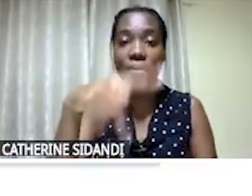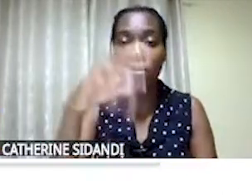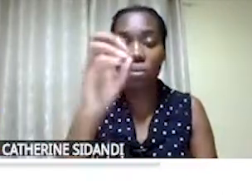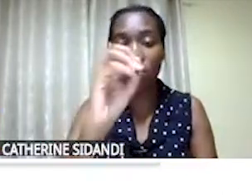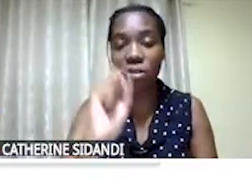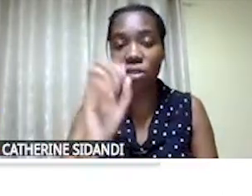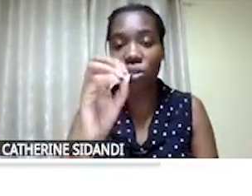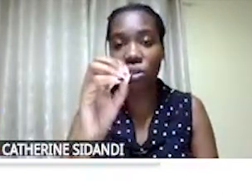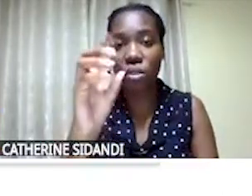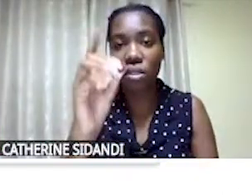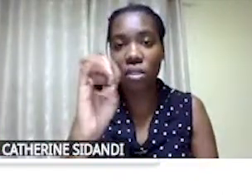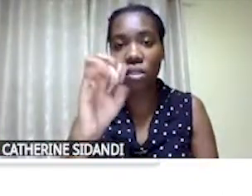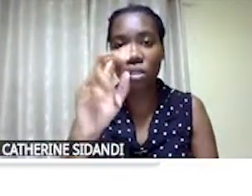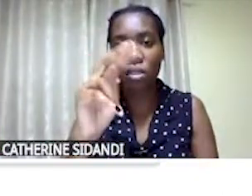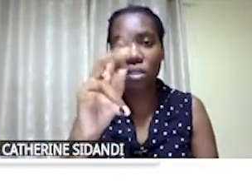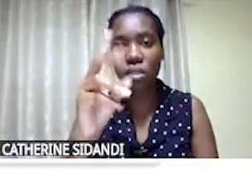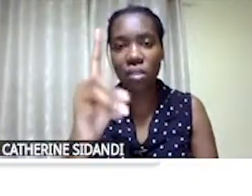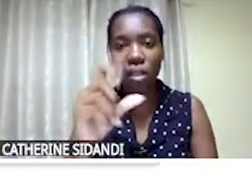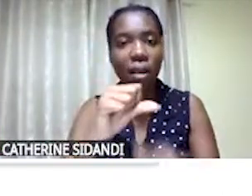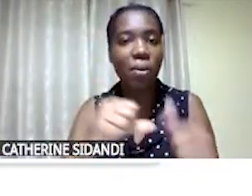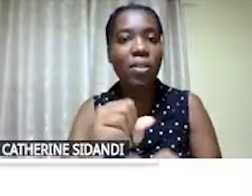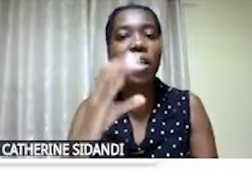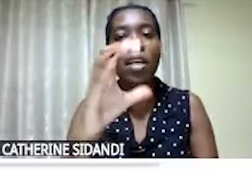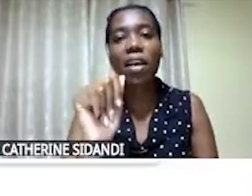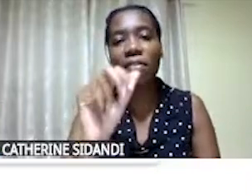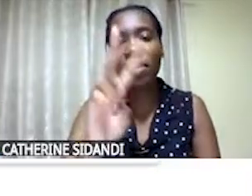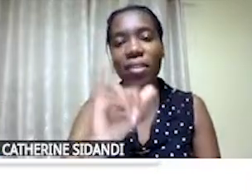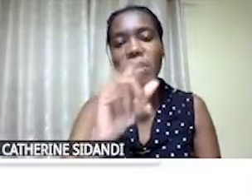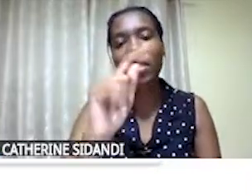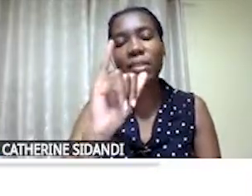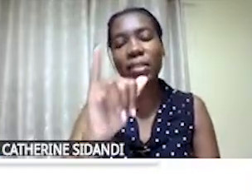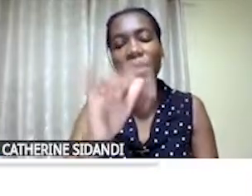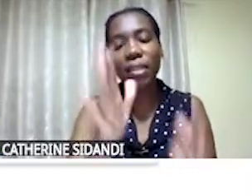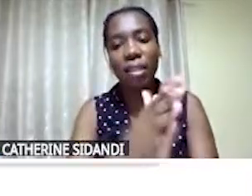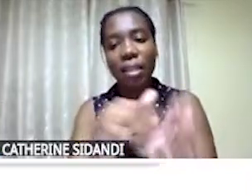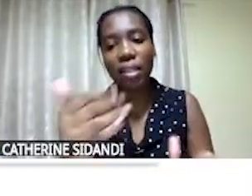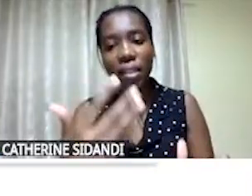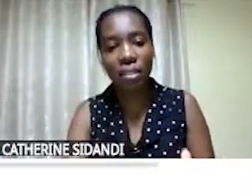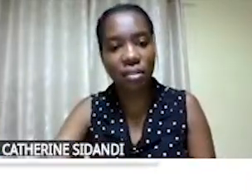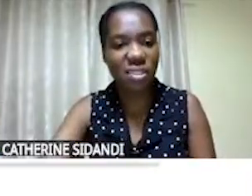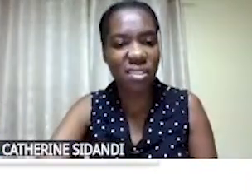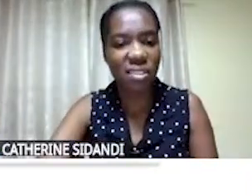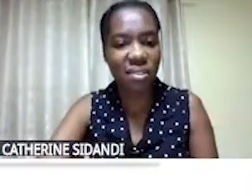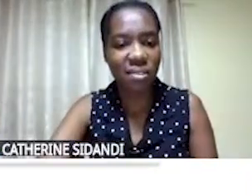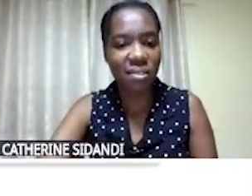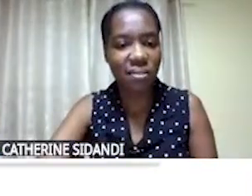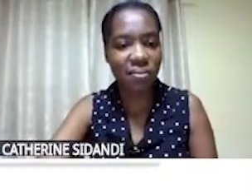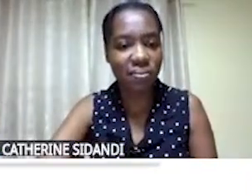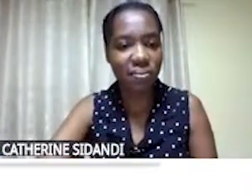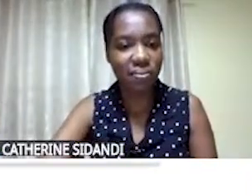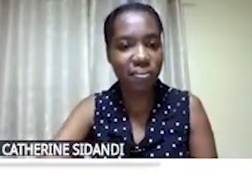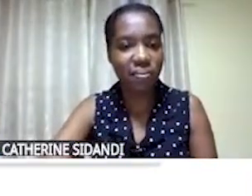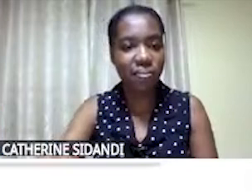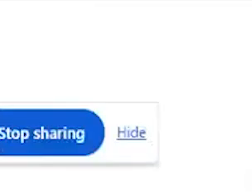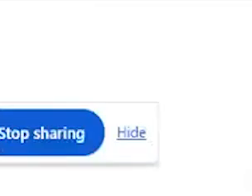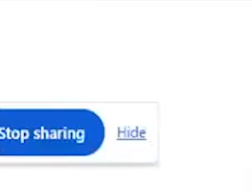functionality, cavity, things like that. So these are all different strategies by